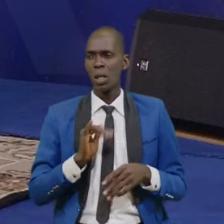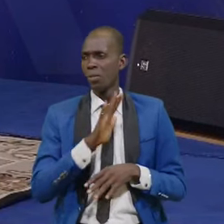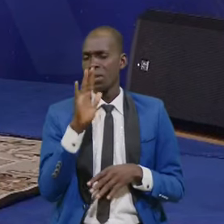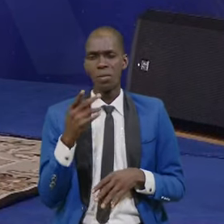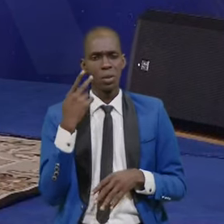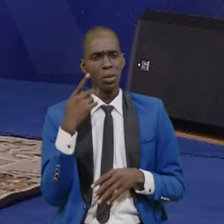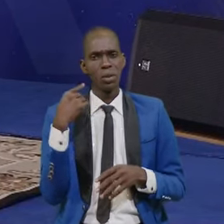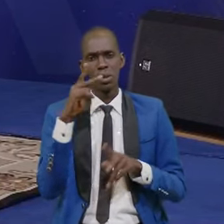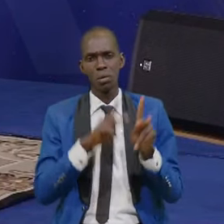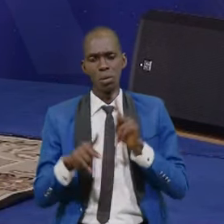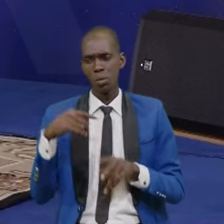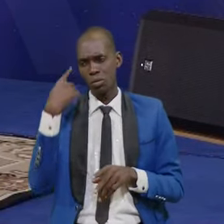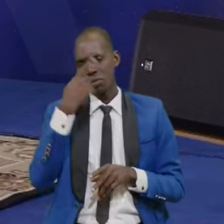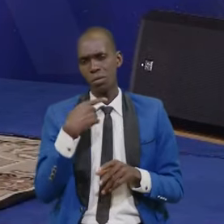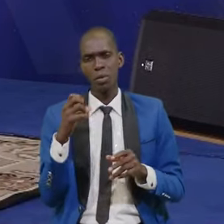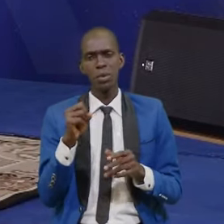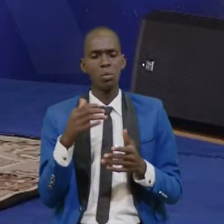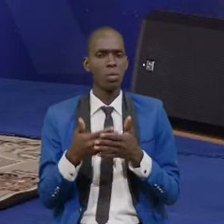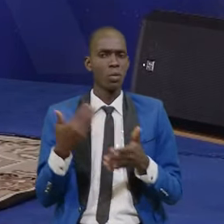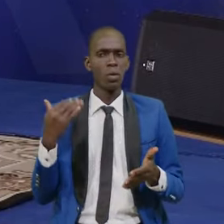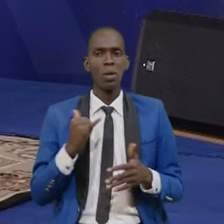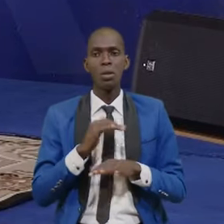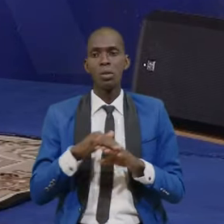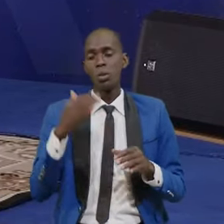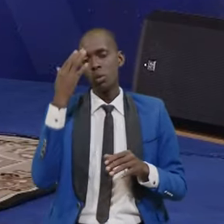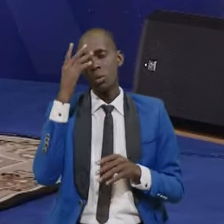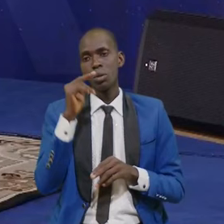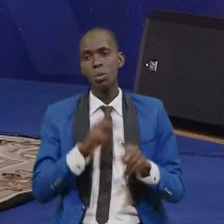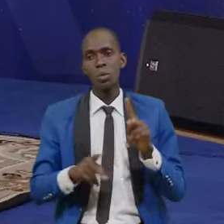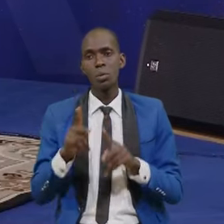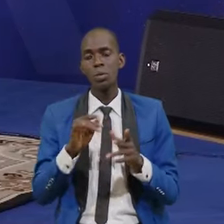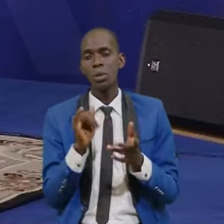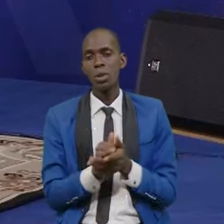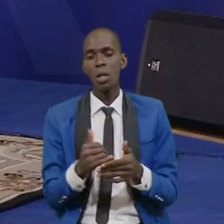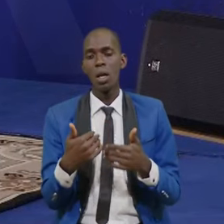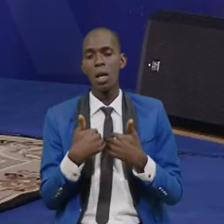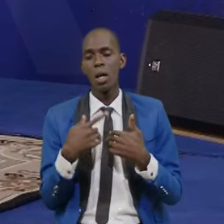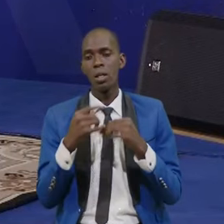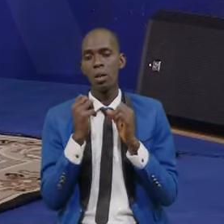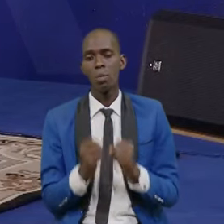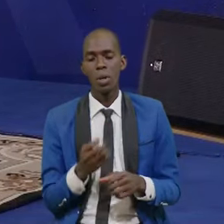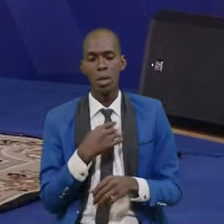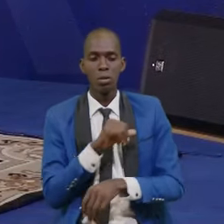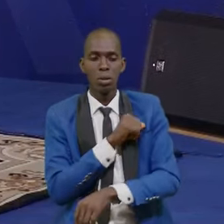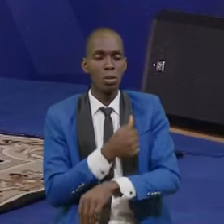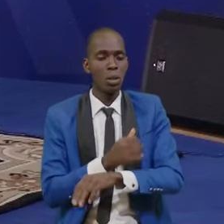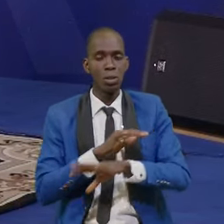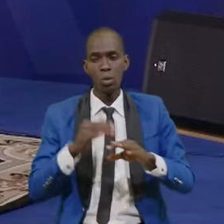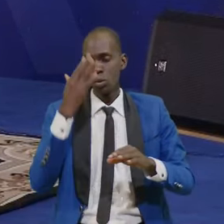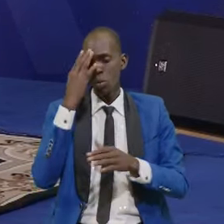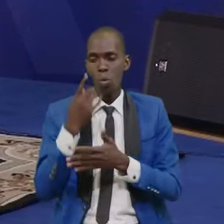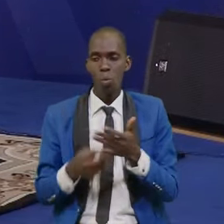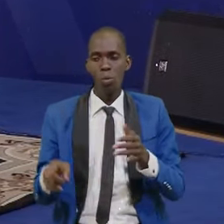before. And I don't know the people that hold the power and the authority. I don't know what they will do unto